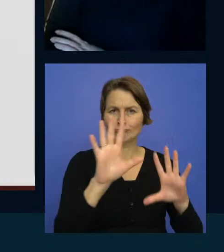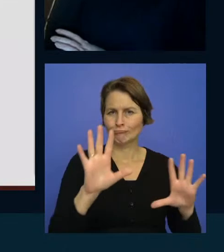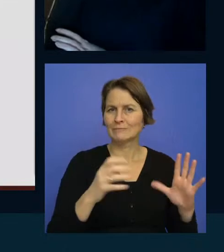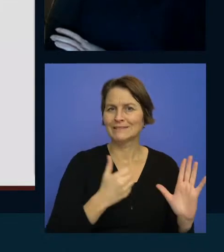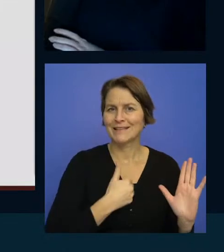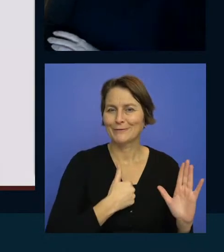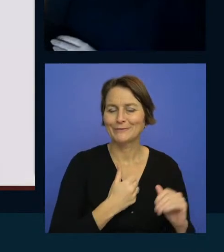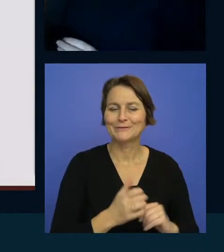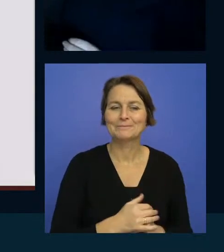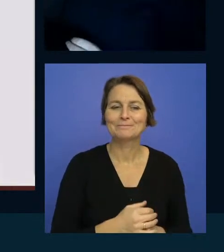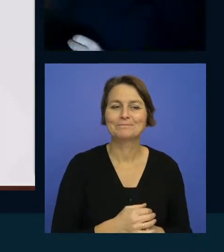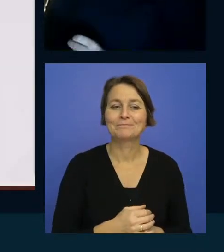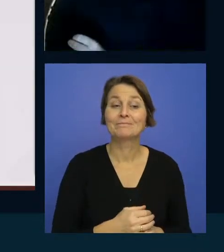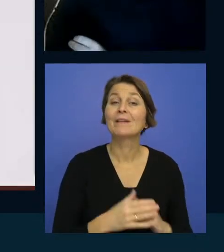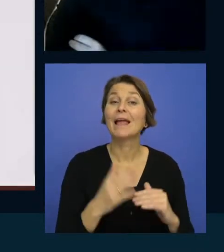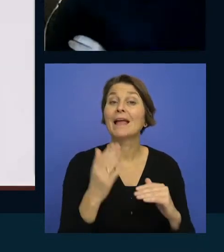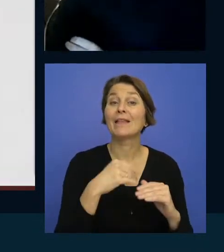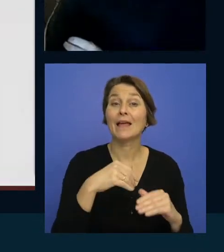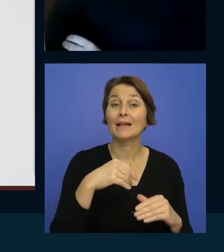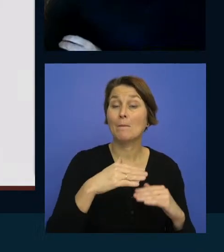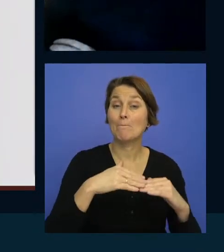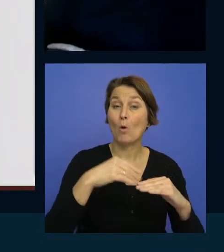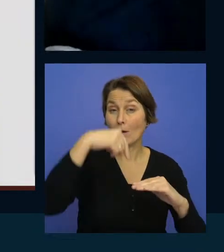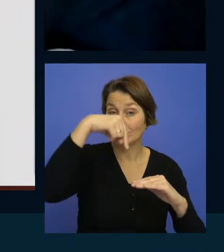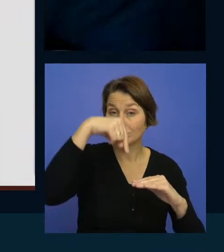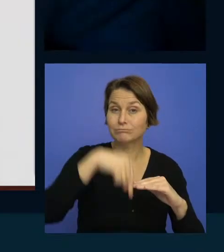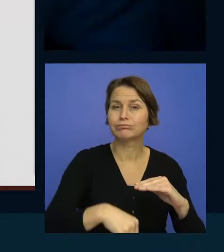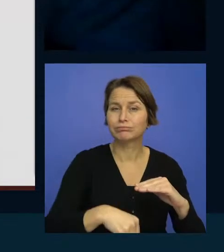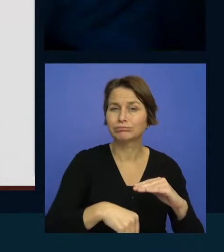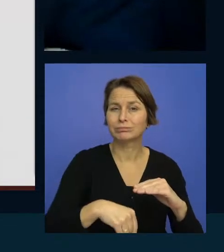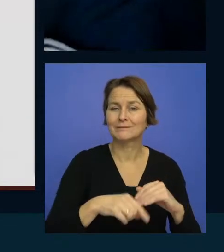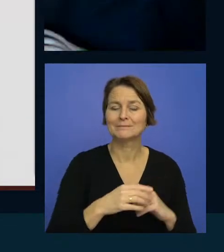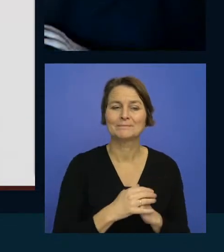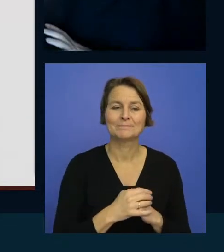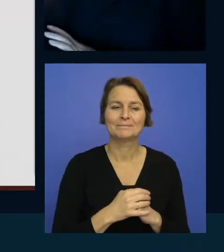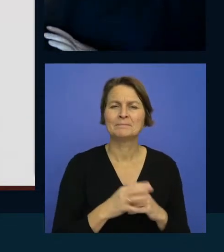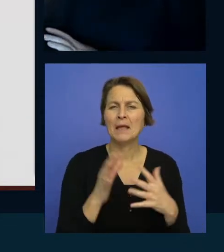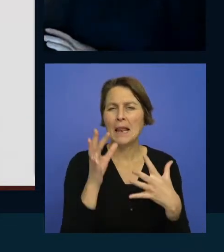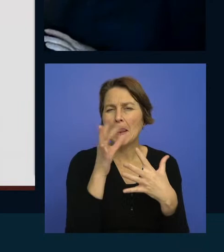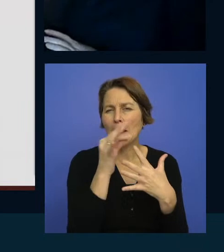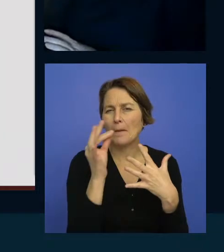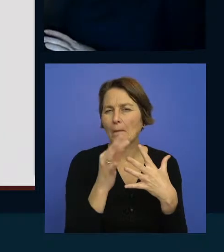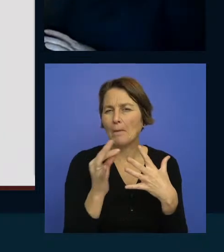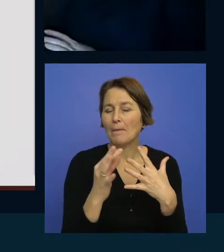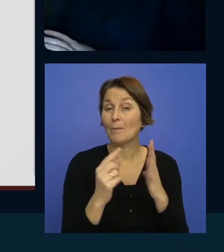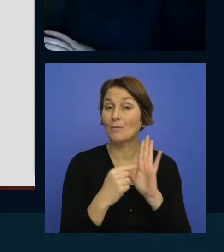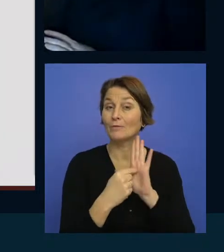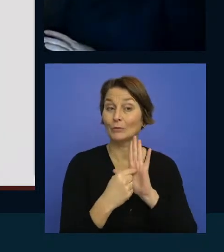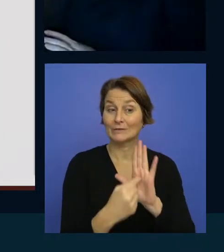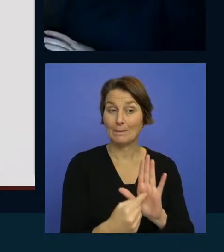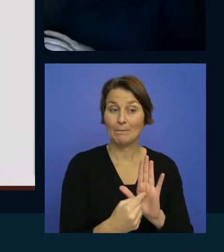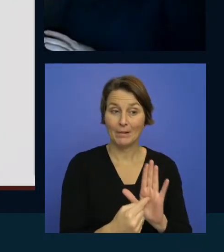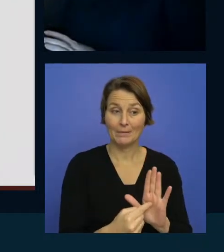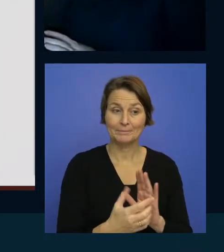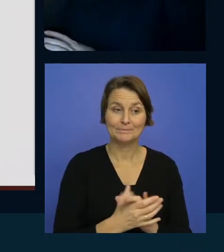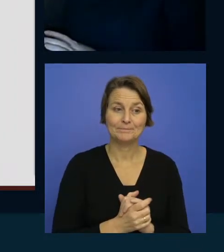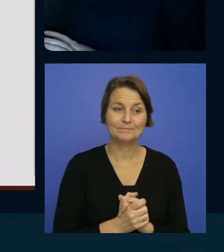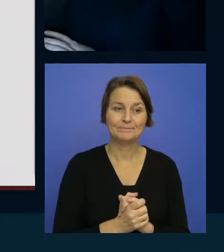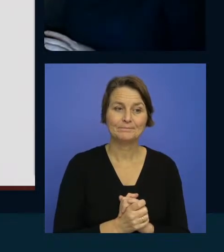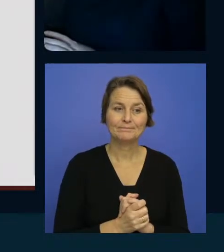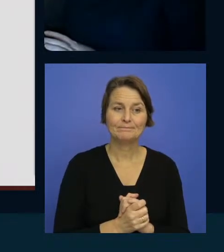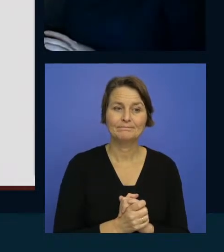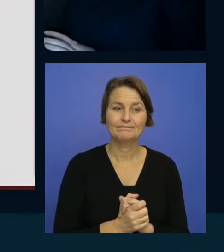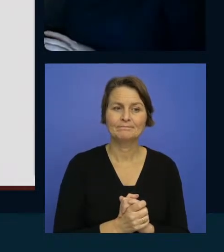go into more details, granular details in terms of, for instance, specifically